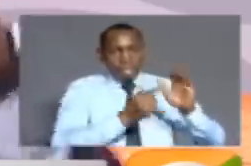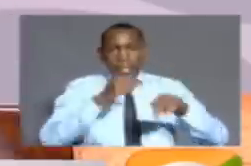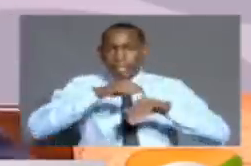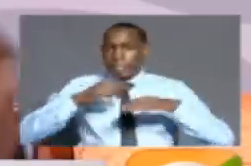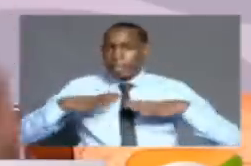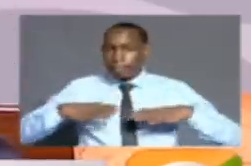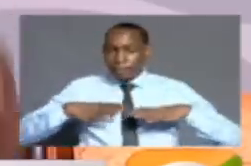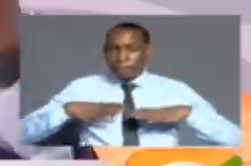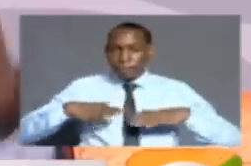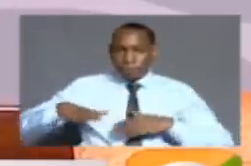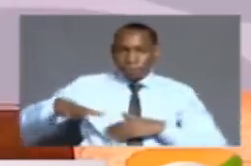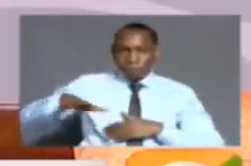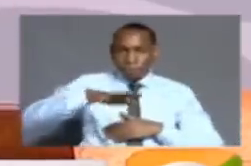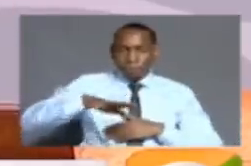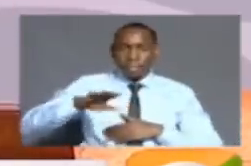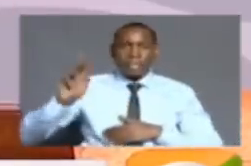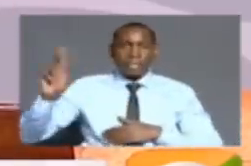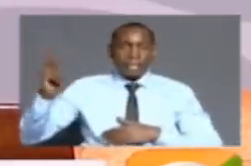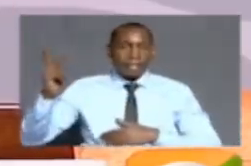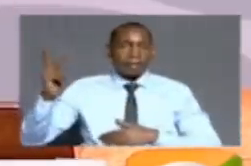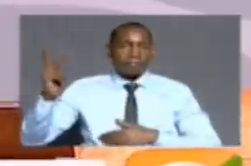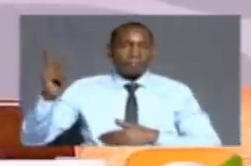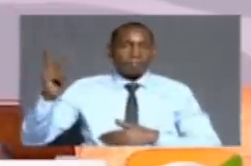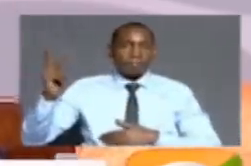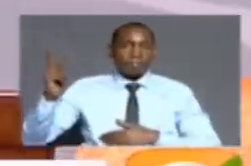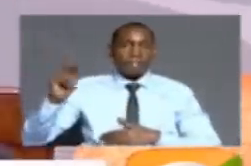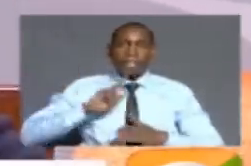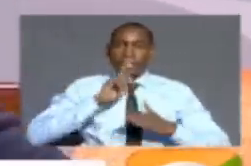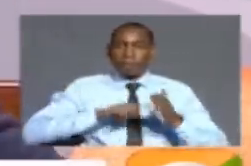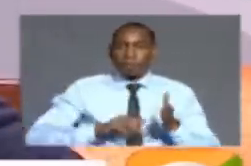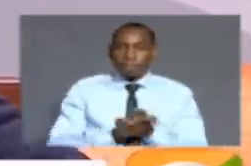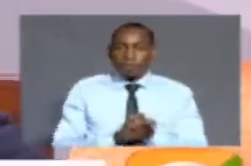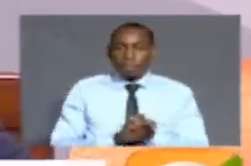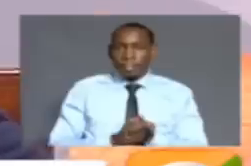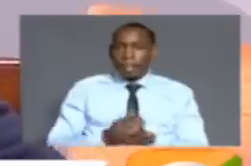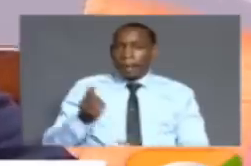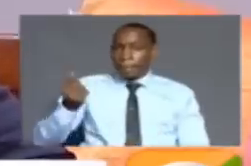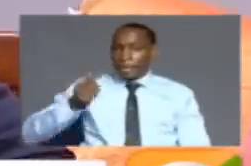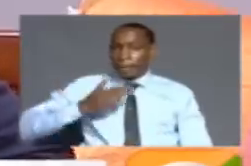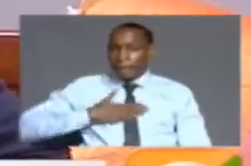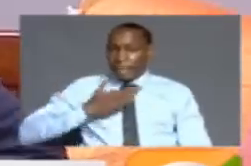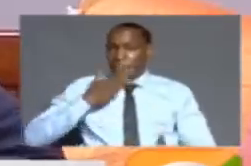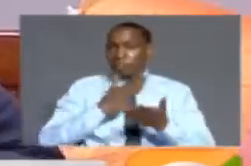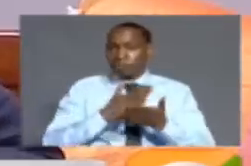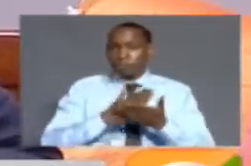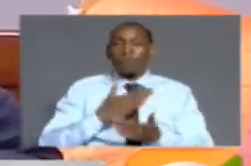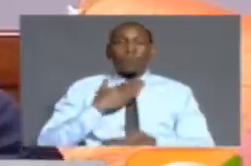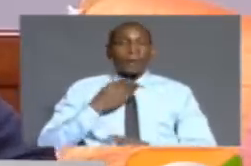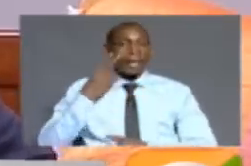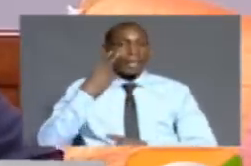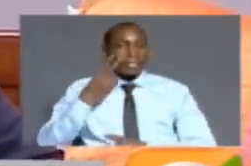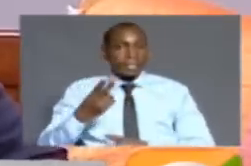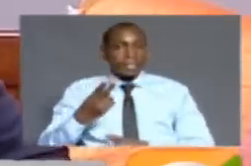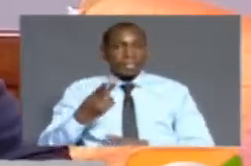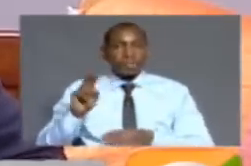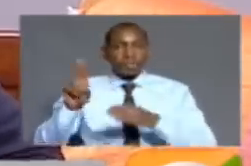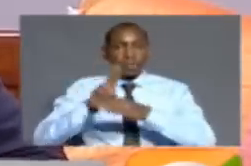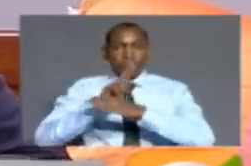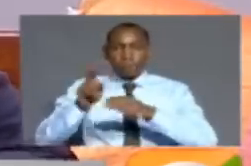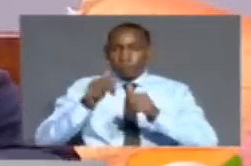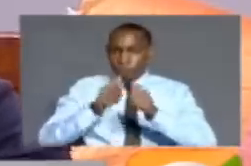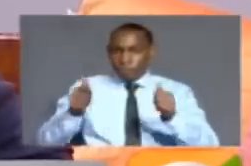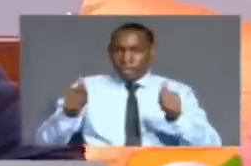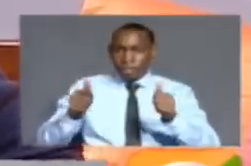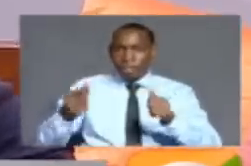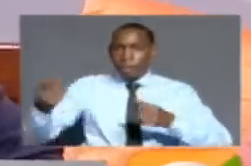citizens of this Republic of Kenya, will say, this is my money, and I want to see it going well. Yeah. And they don't